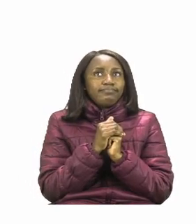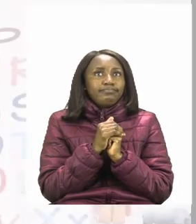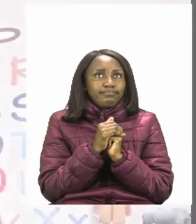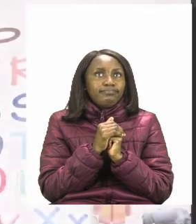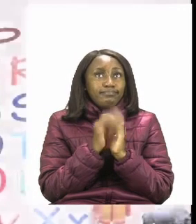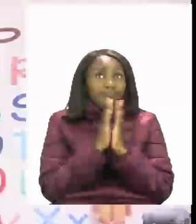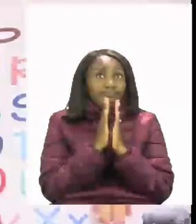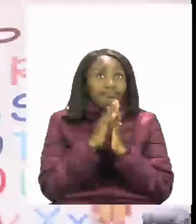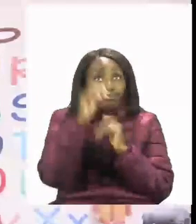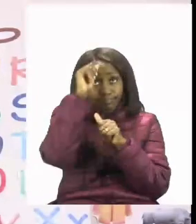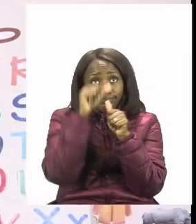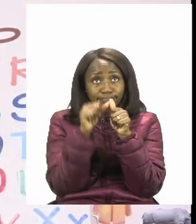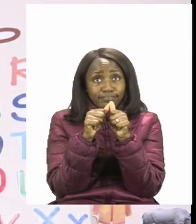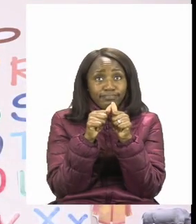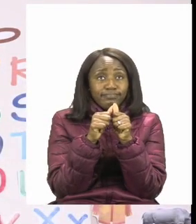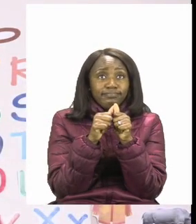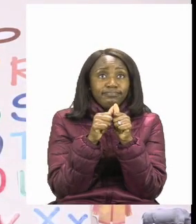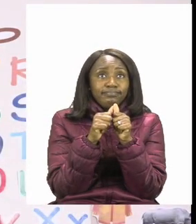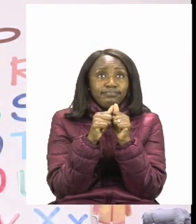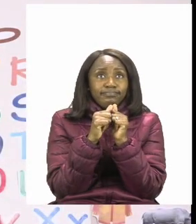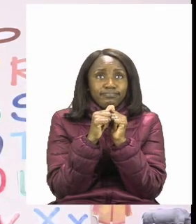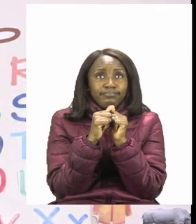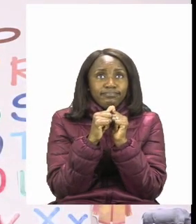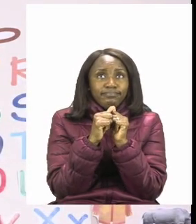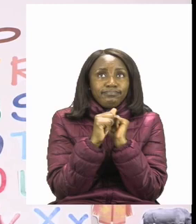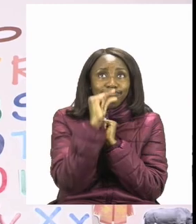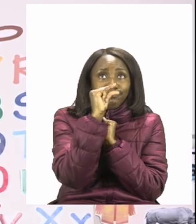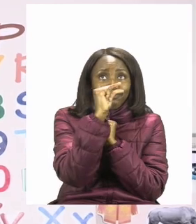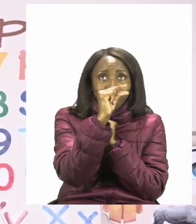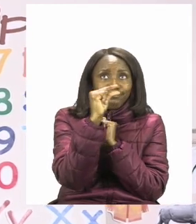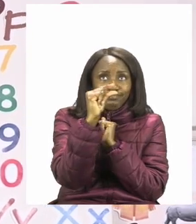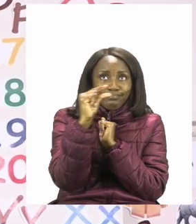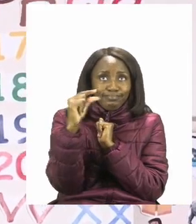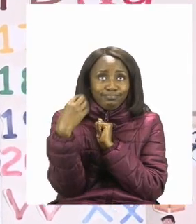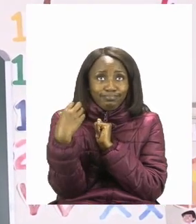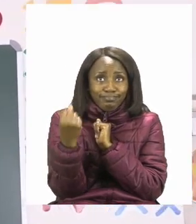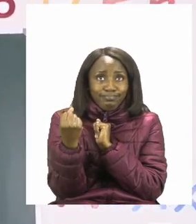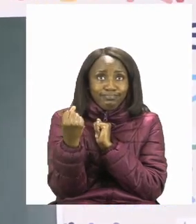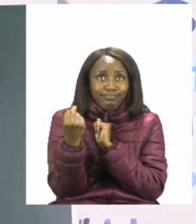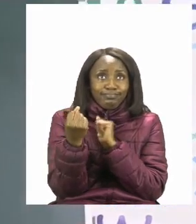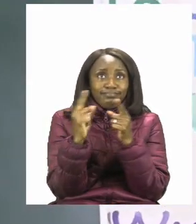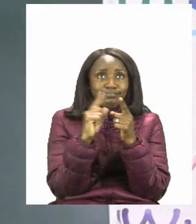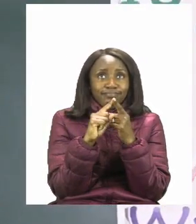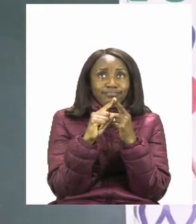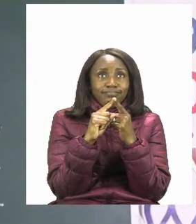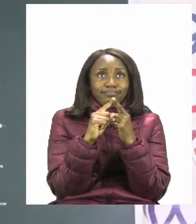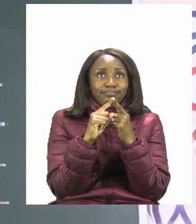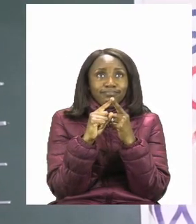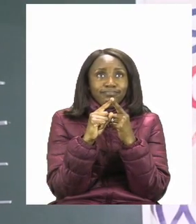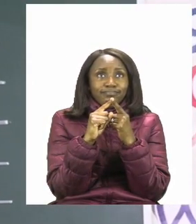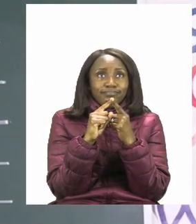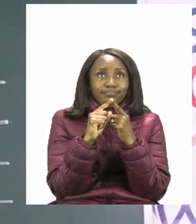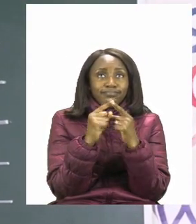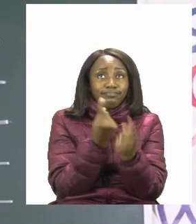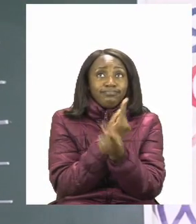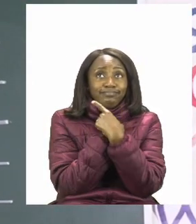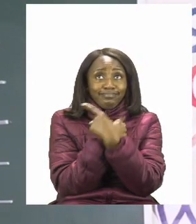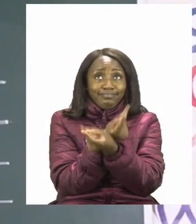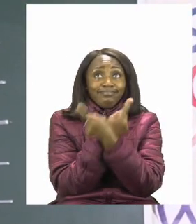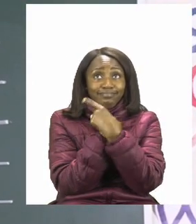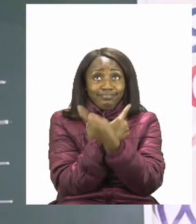forget that. So we have our words that have been used. The first one is the word teddy